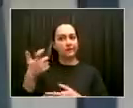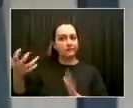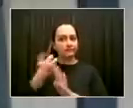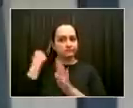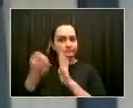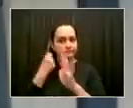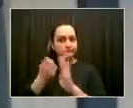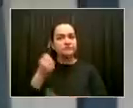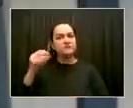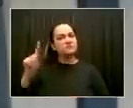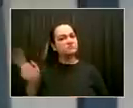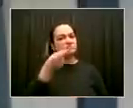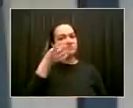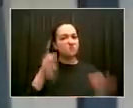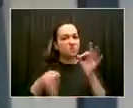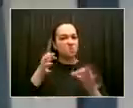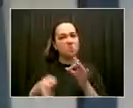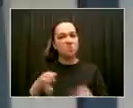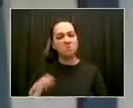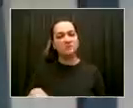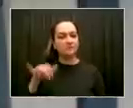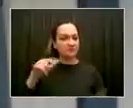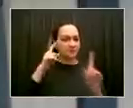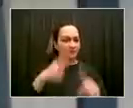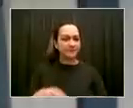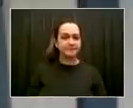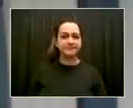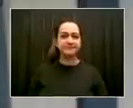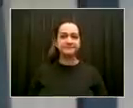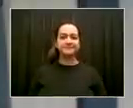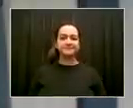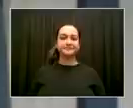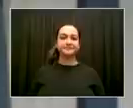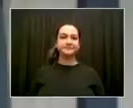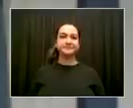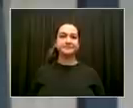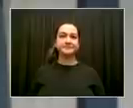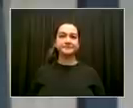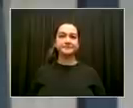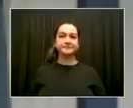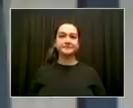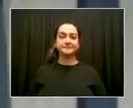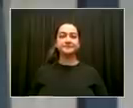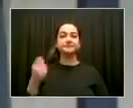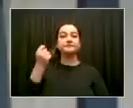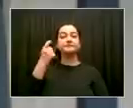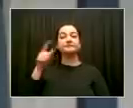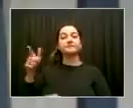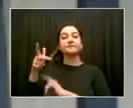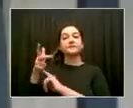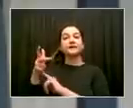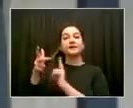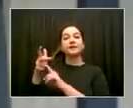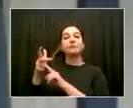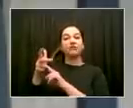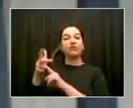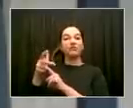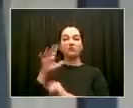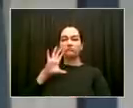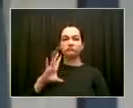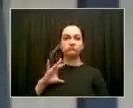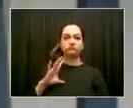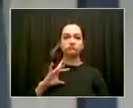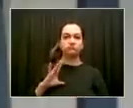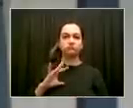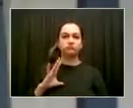cameras provide as a whole is a deterrent. So for folks that know that those cameras are present, they're less likely to commit those types of